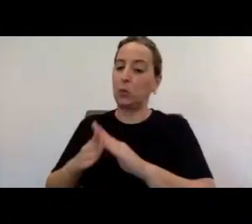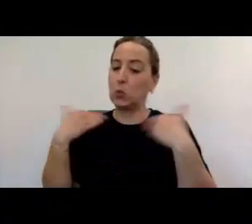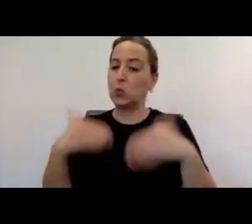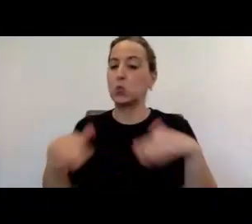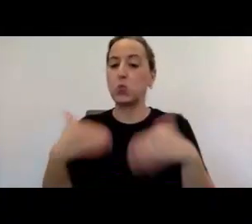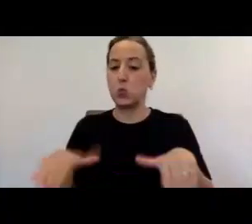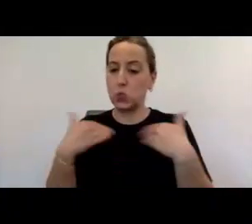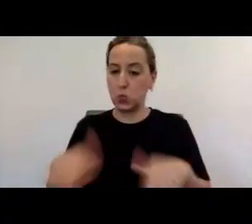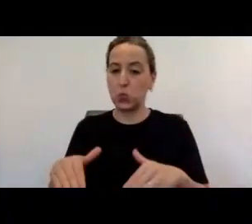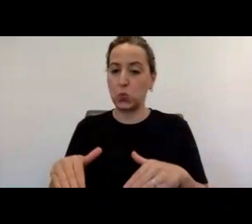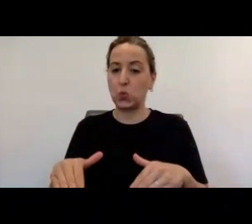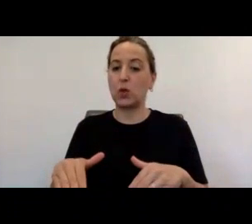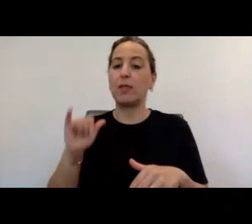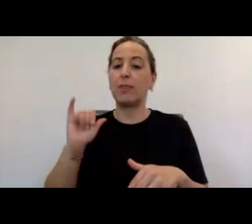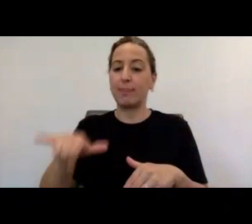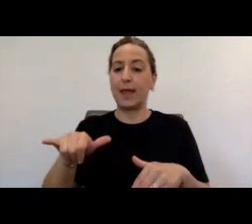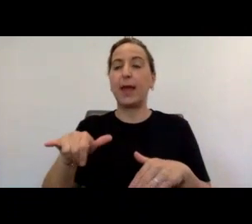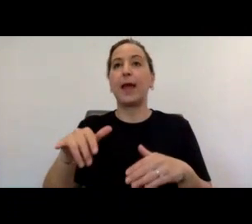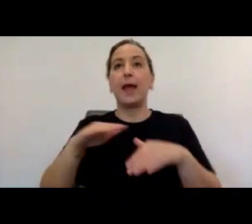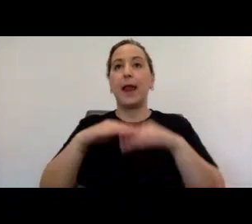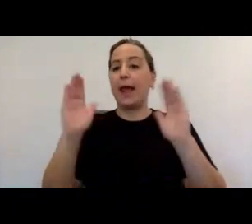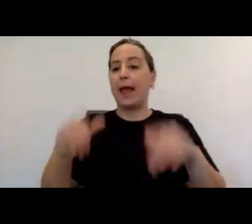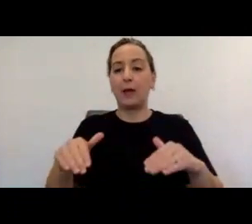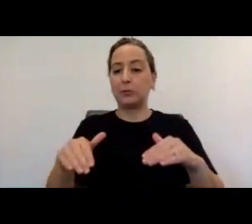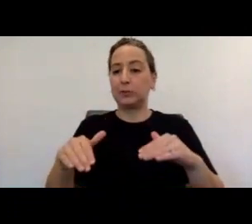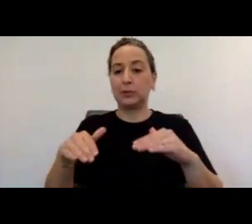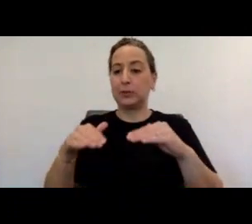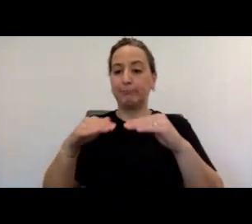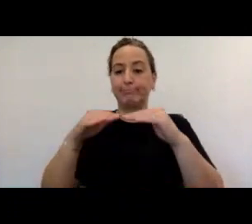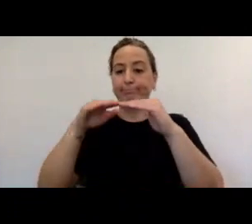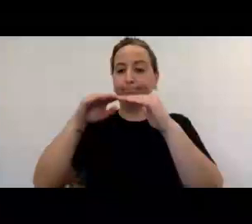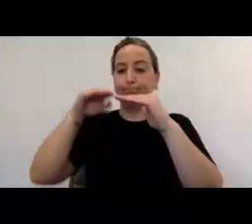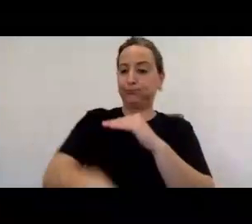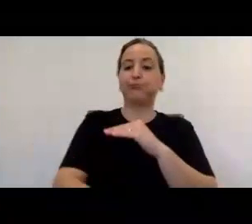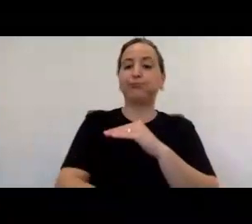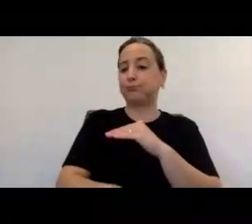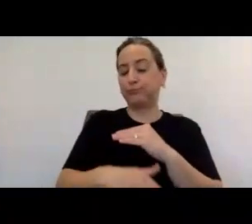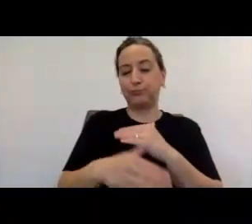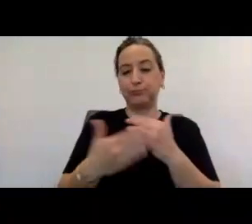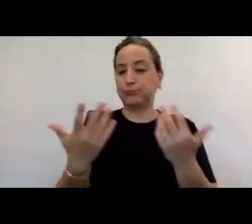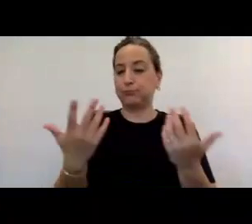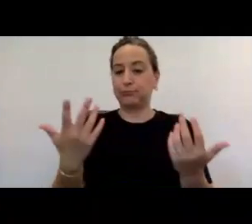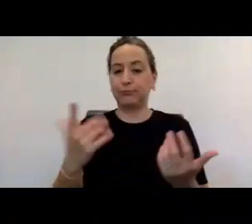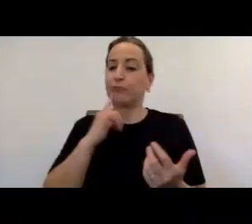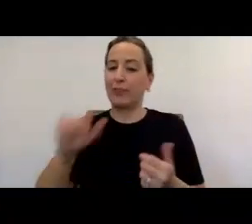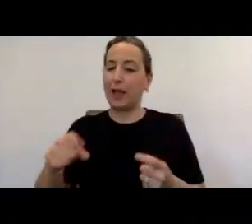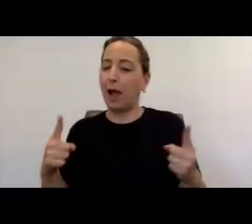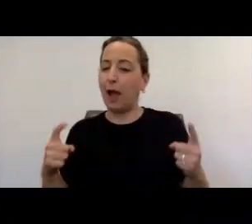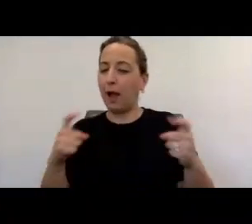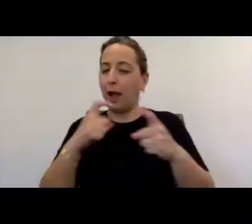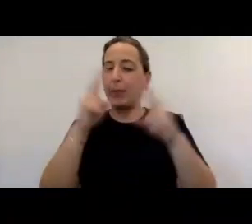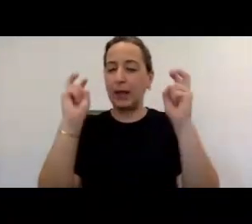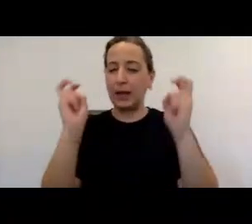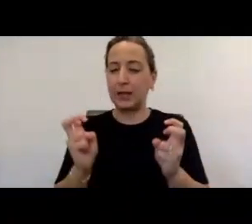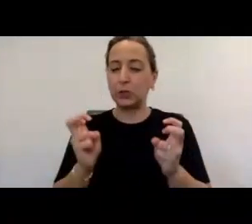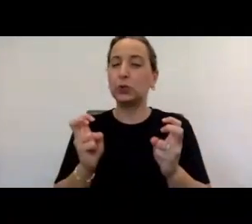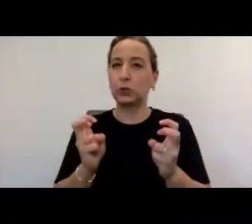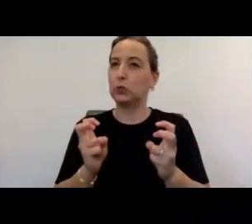that's destabilized a lot of housing stability across the Commonwealth. But I think that's a complicated issue that will take a lot